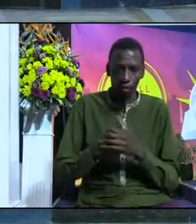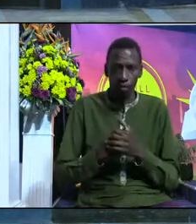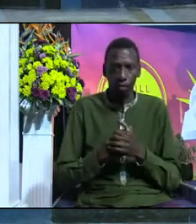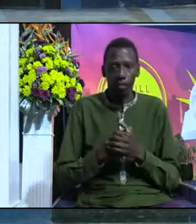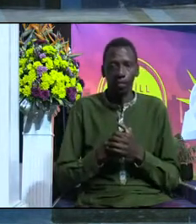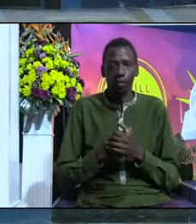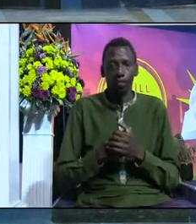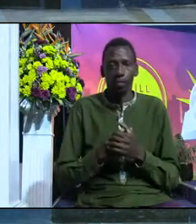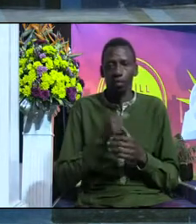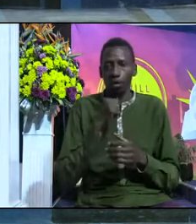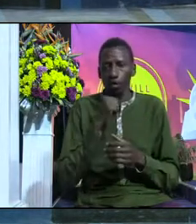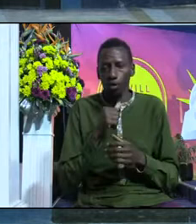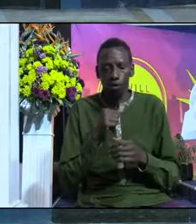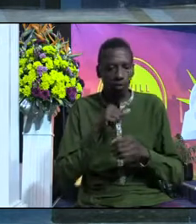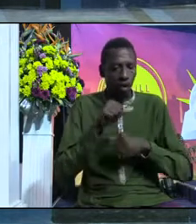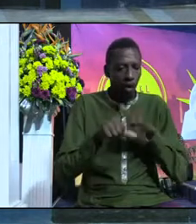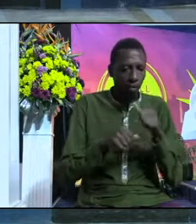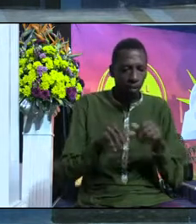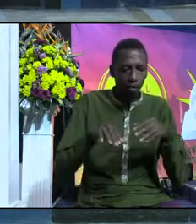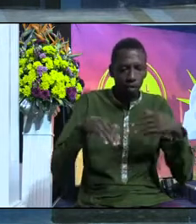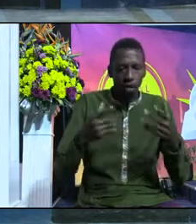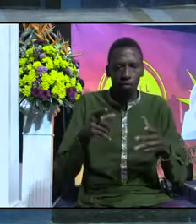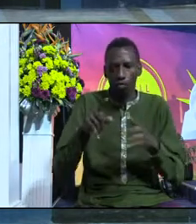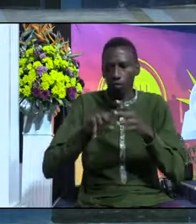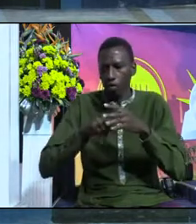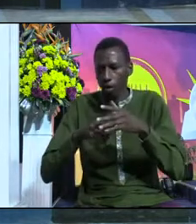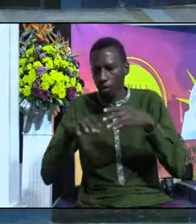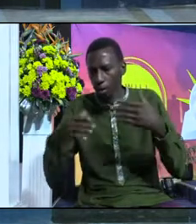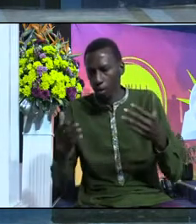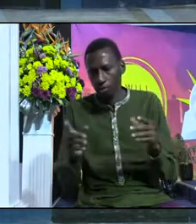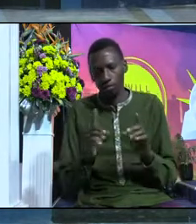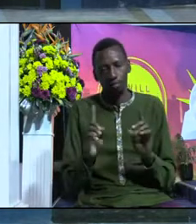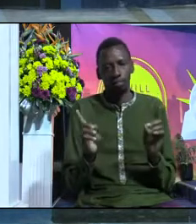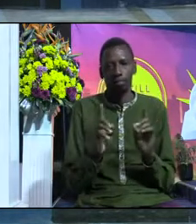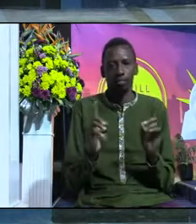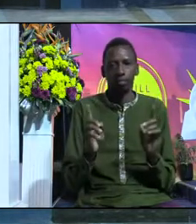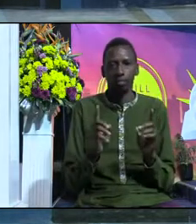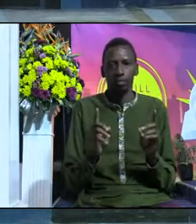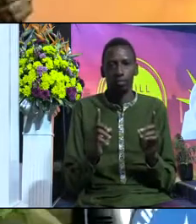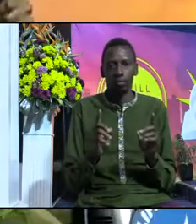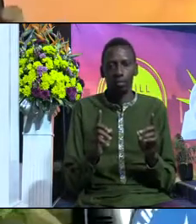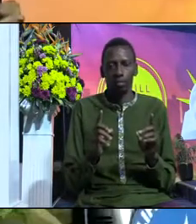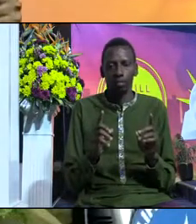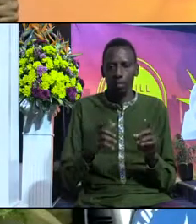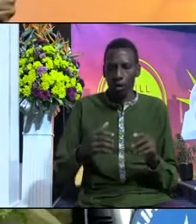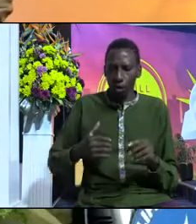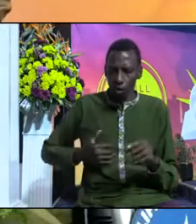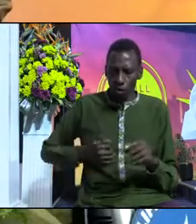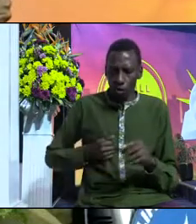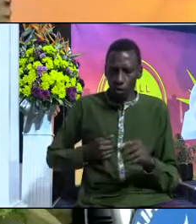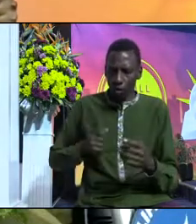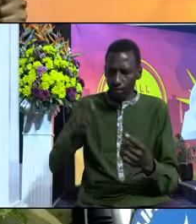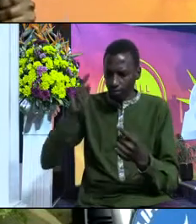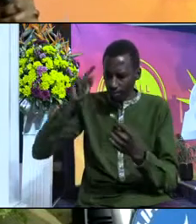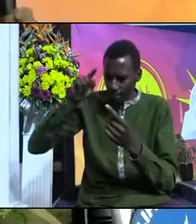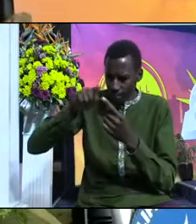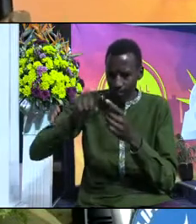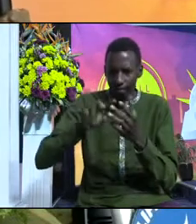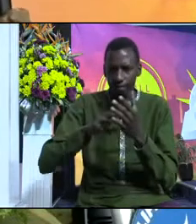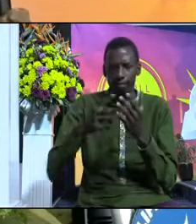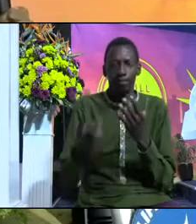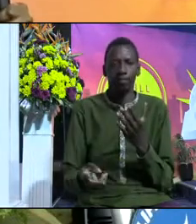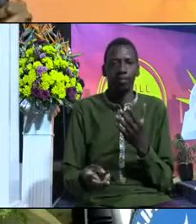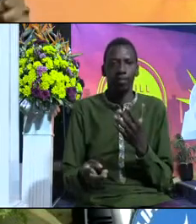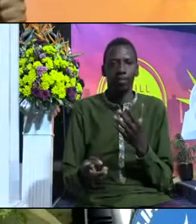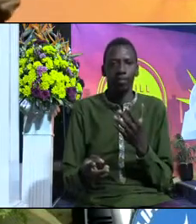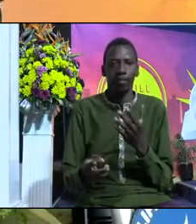it is not about how you started out. He was doomed to fail if his